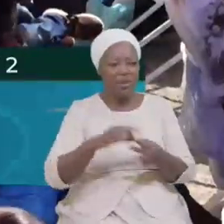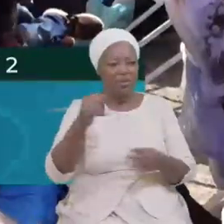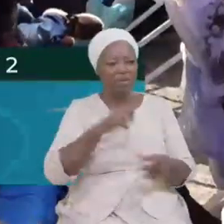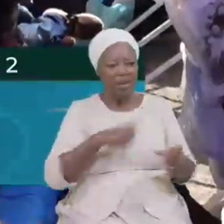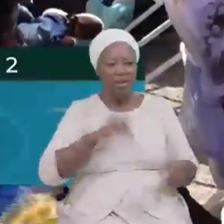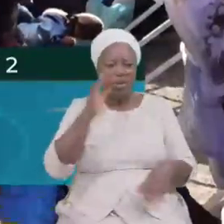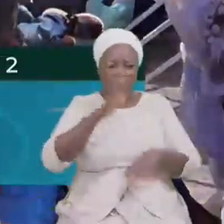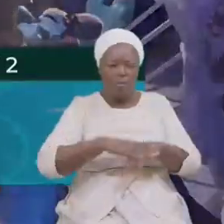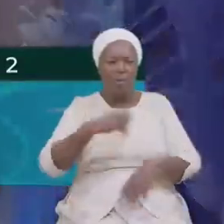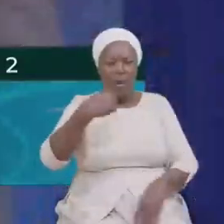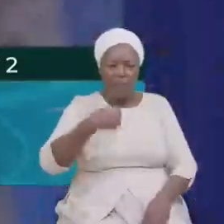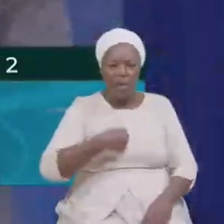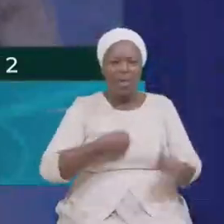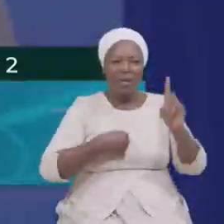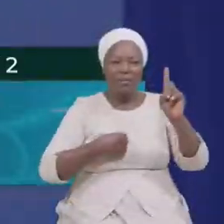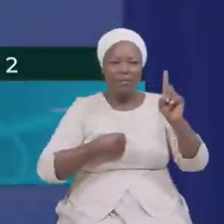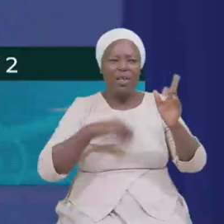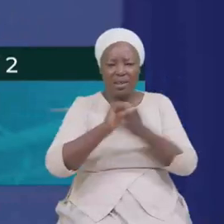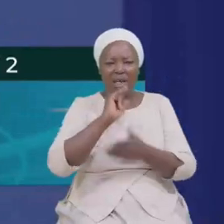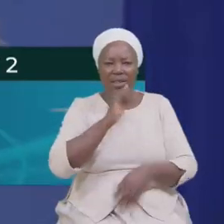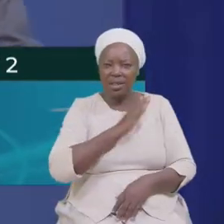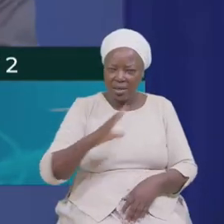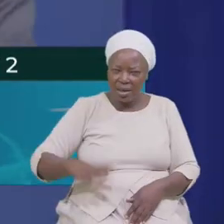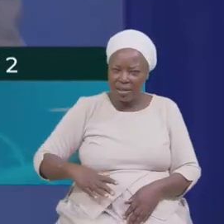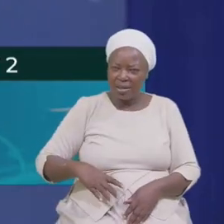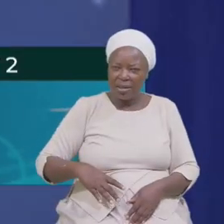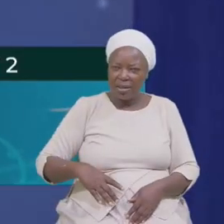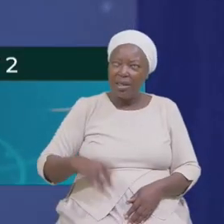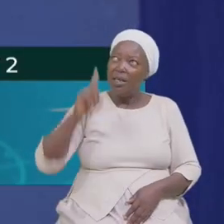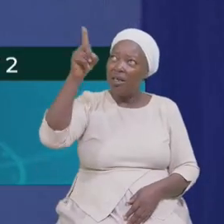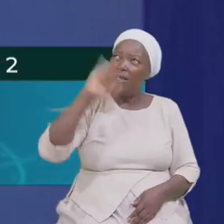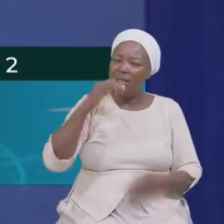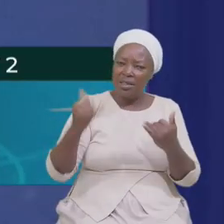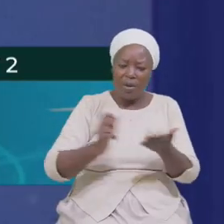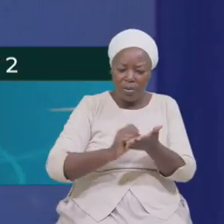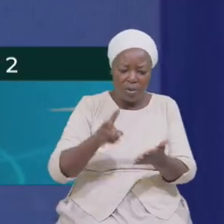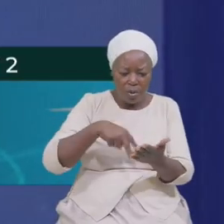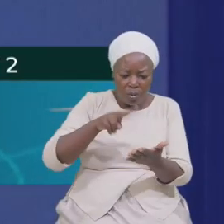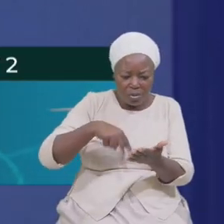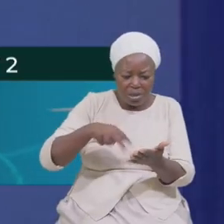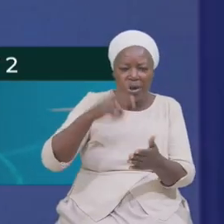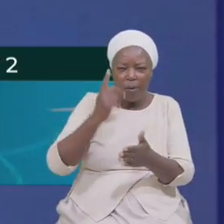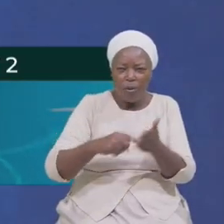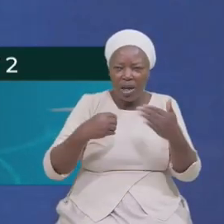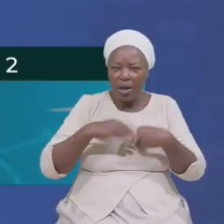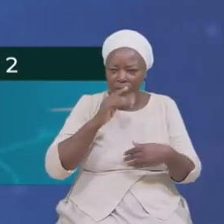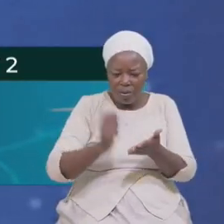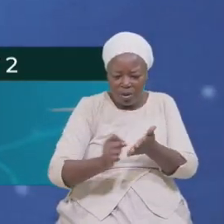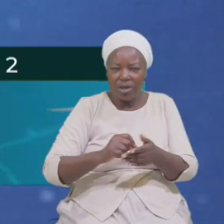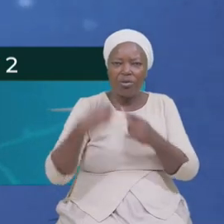me. That's Christ. He's now reading what had been written concerning him. And he